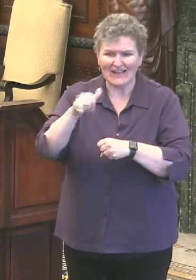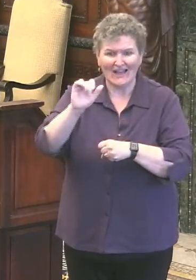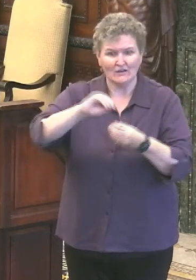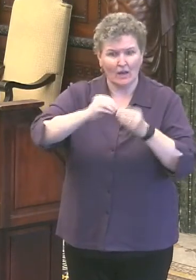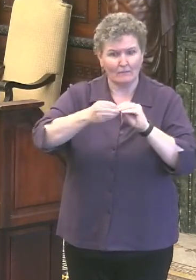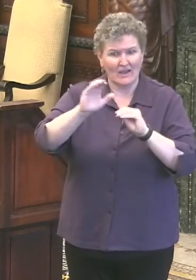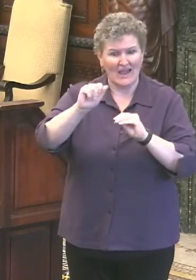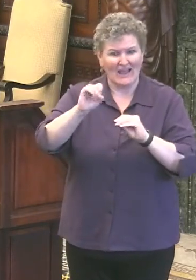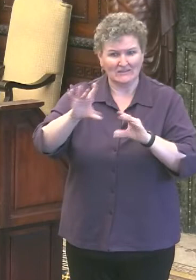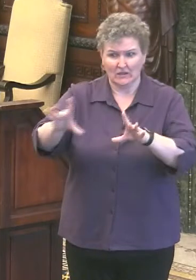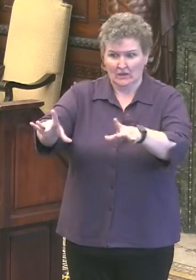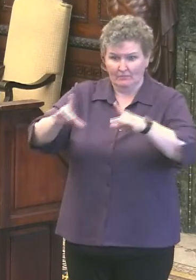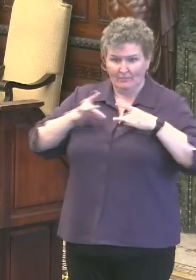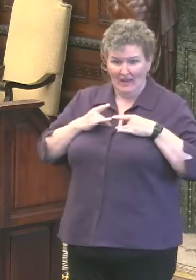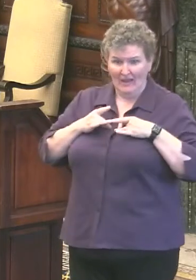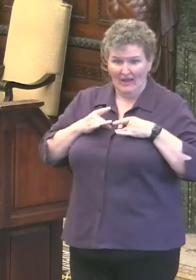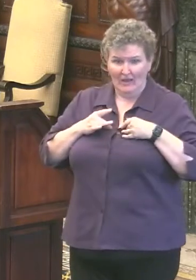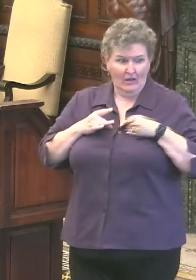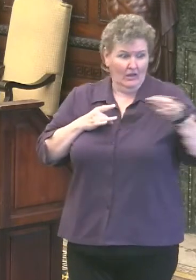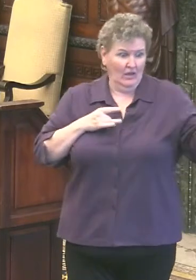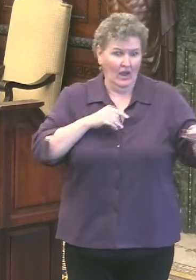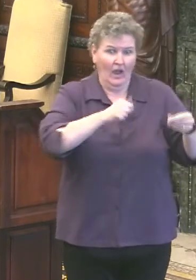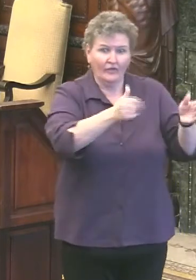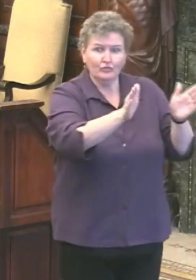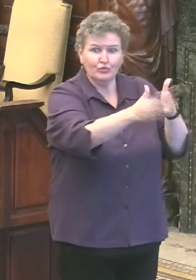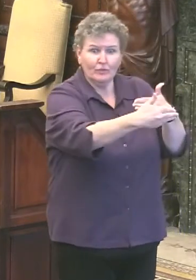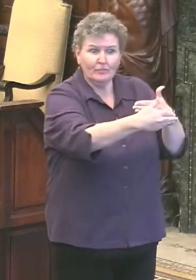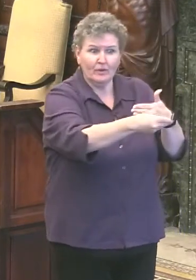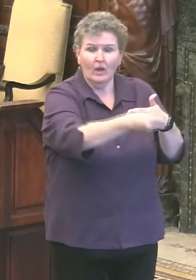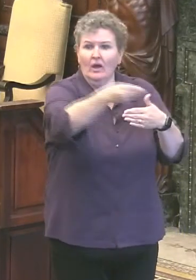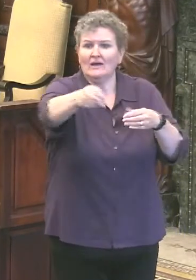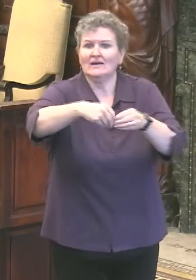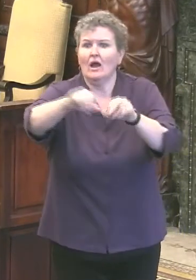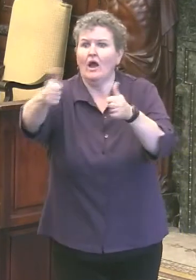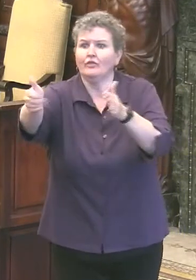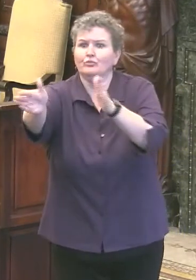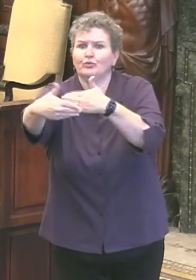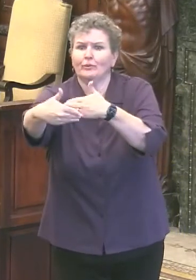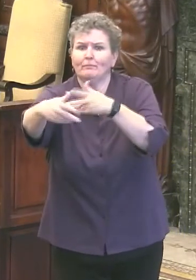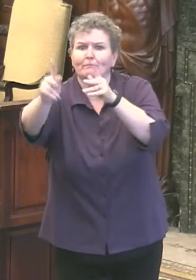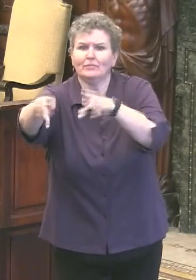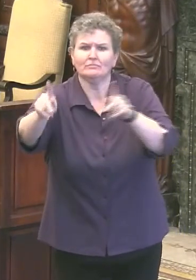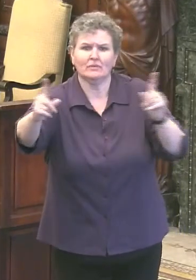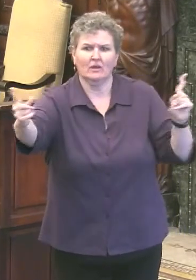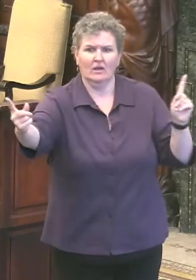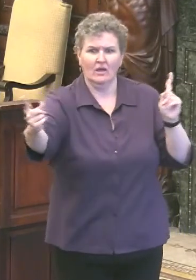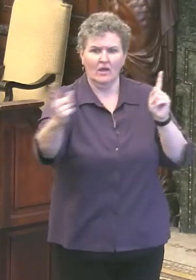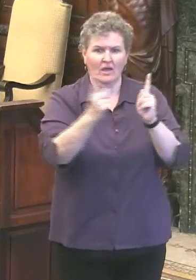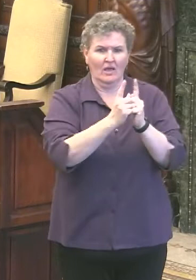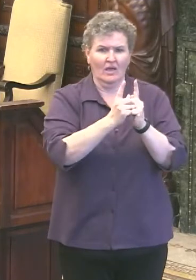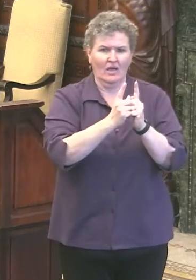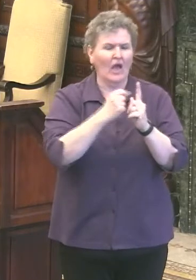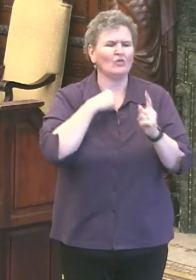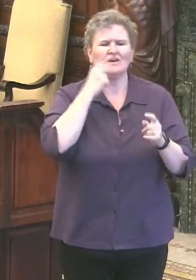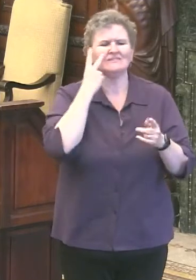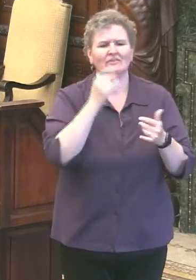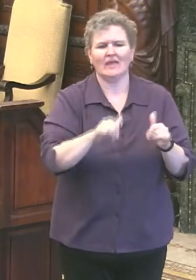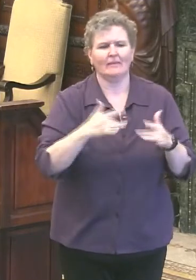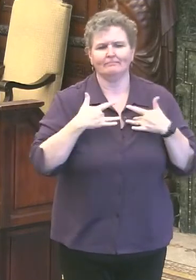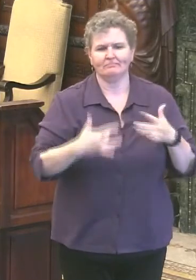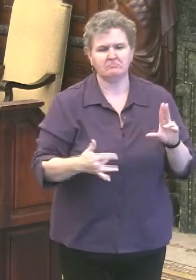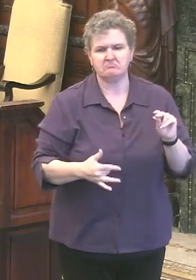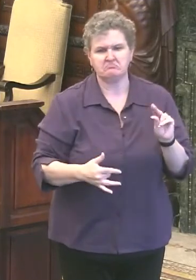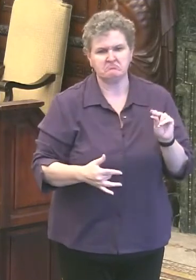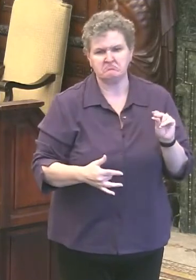one room and the person who became infected was in another room, and they never really had any face-to-face contact. We don't see so much of that, so if it occurs, it's not